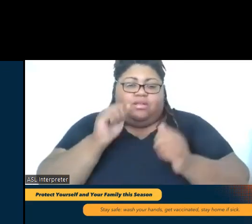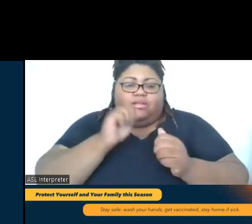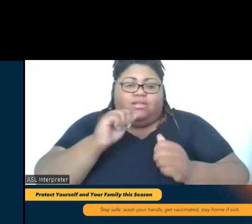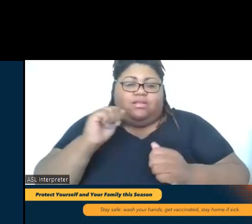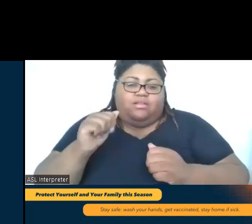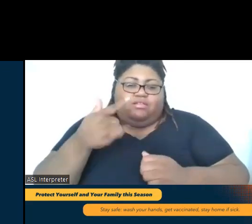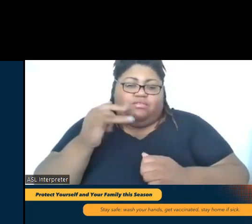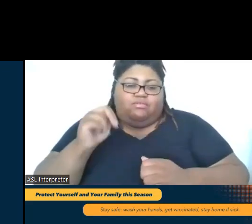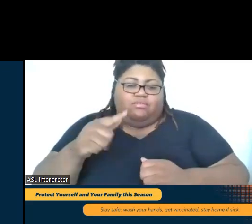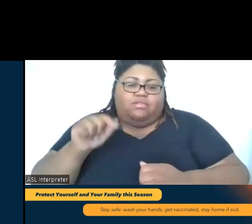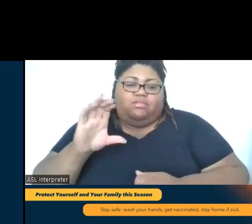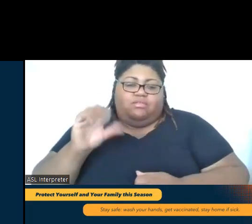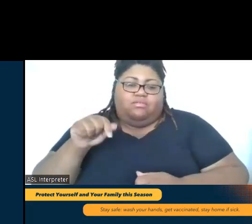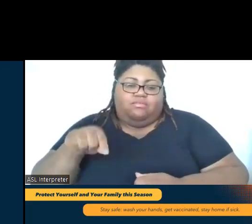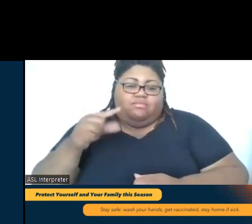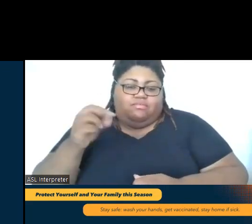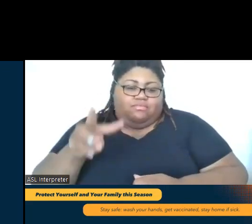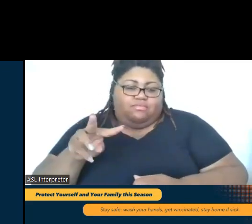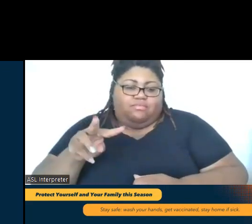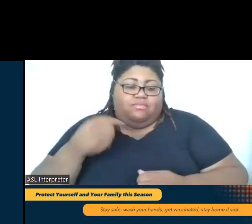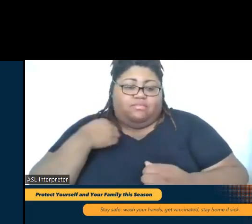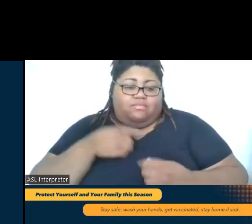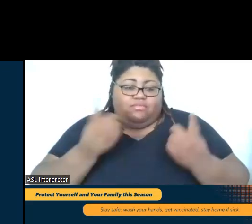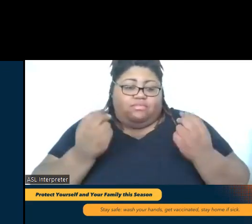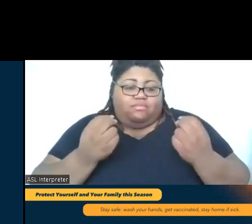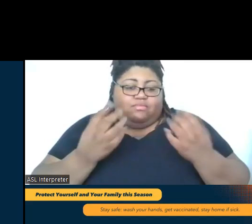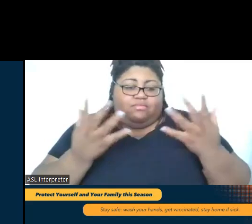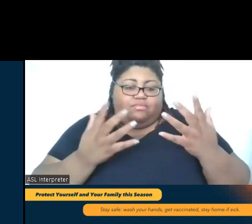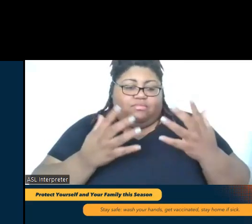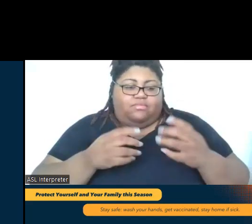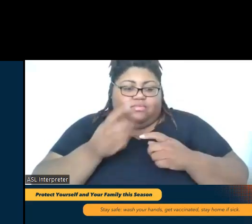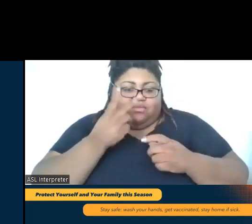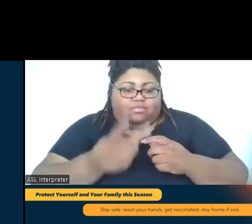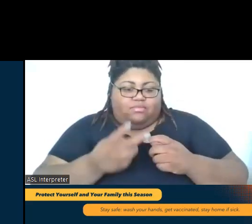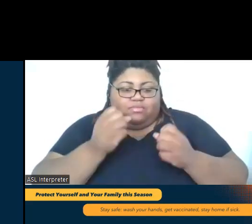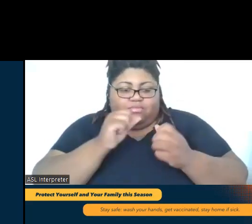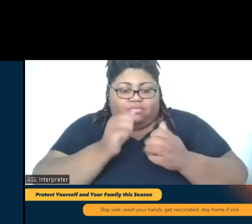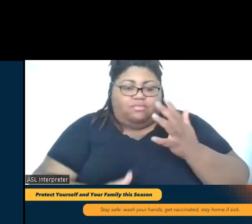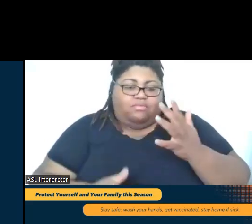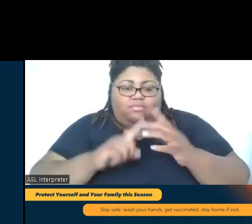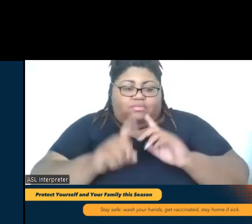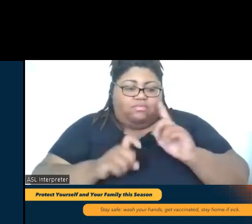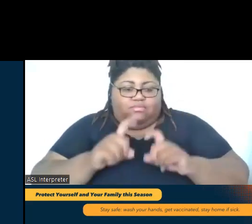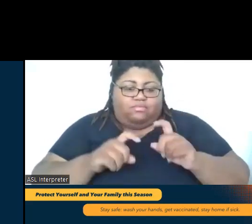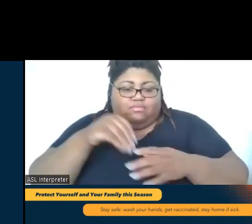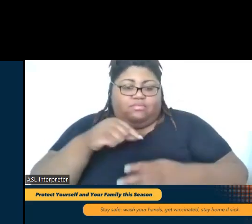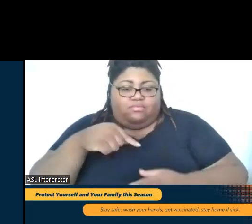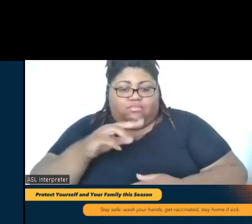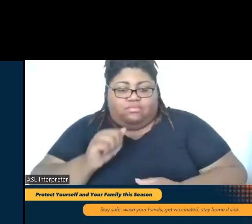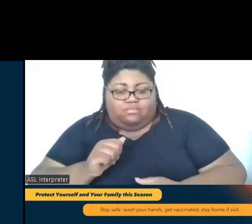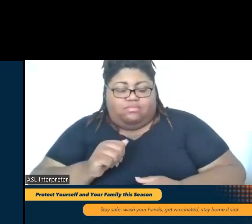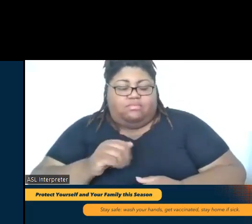communications@aging.ca.gov. What we're going to do is we're going to collate all the questions that came in through the Q&A and also any additional questions that may come in, and we'll forward